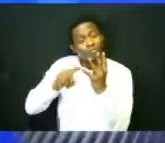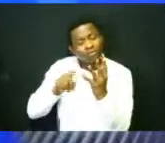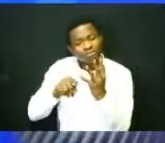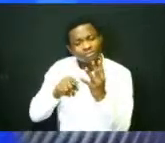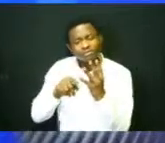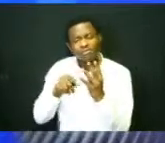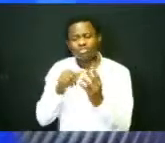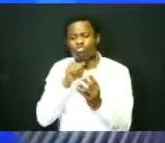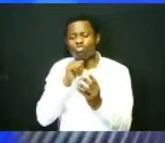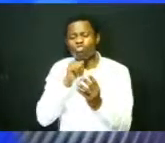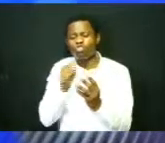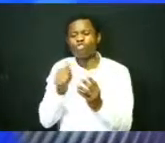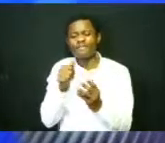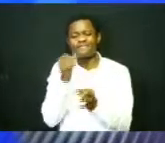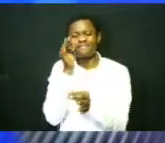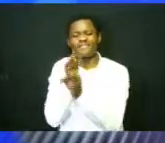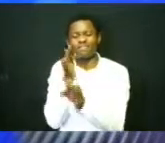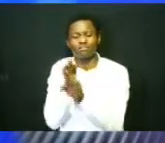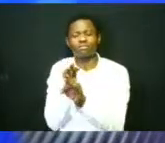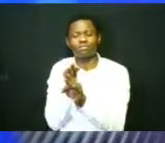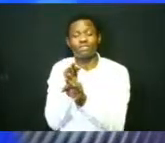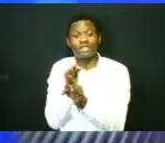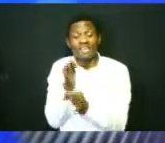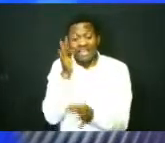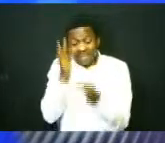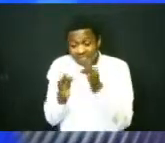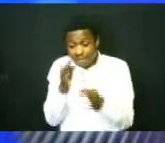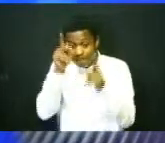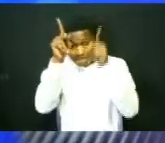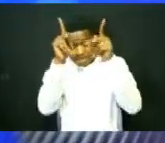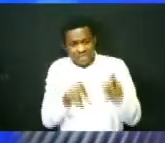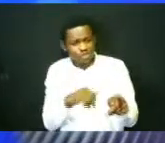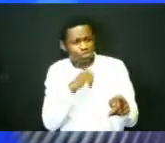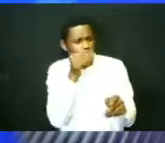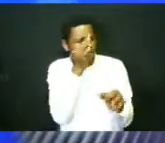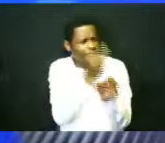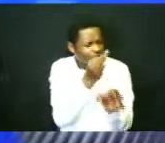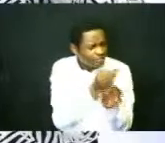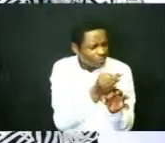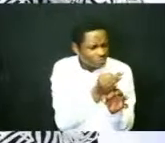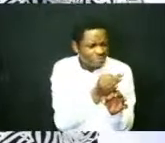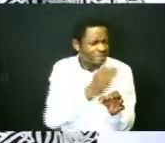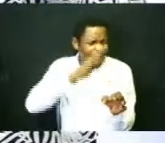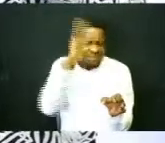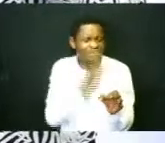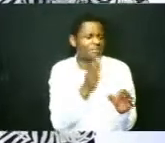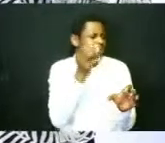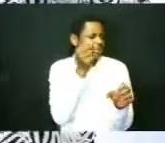man is unfaithful in the service of God, he will never enjoy divine favor. If